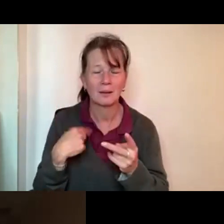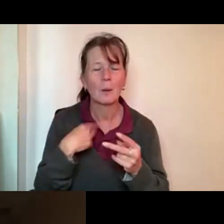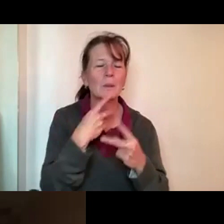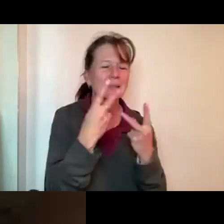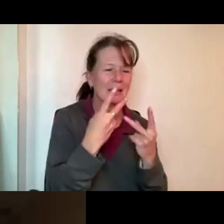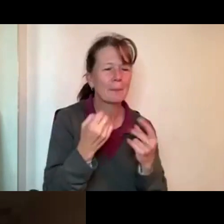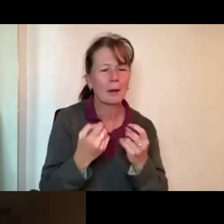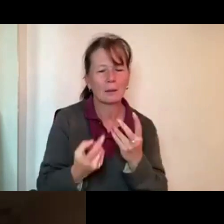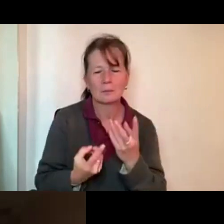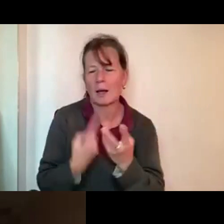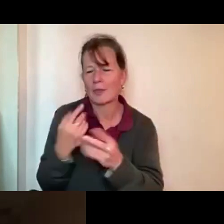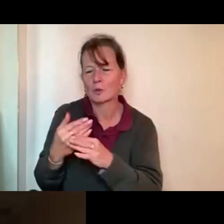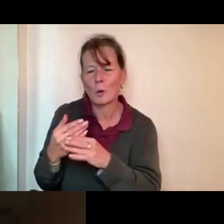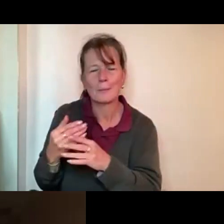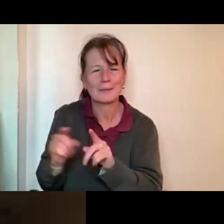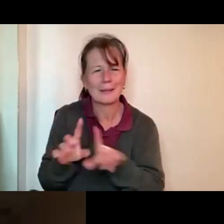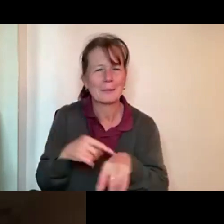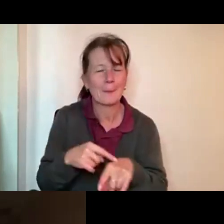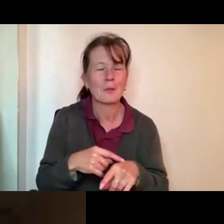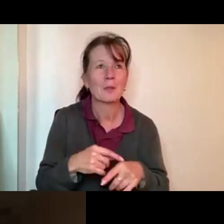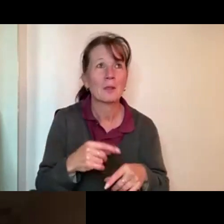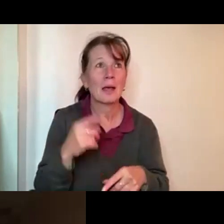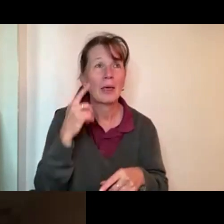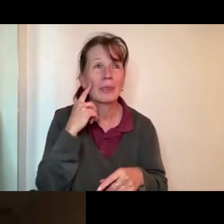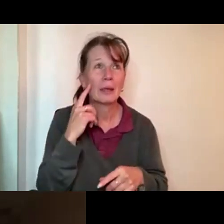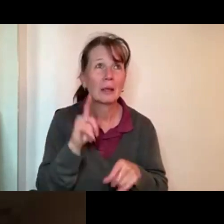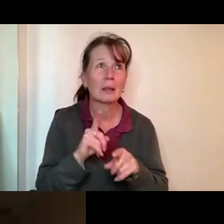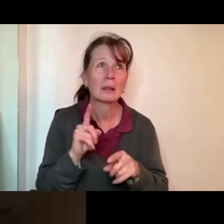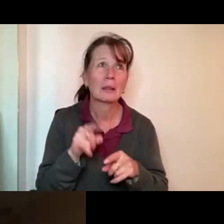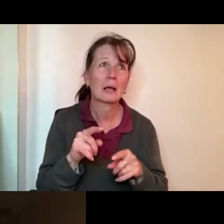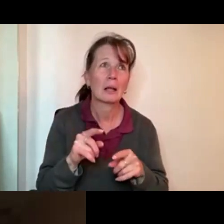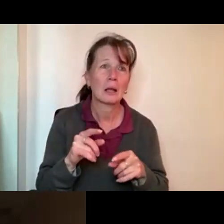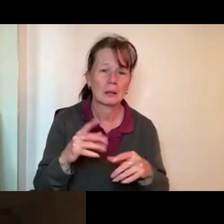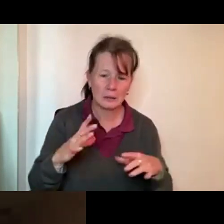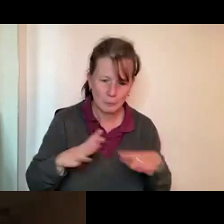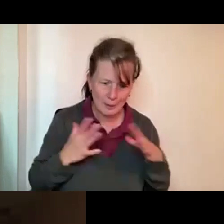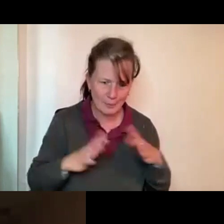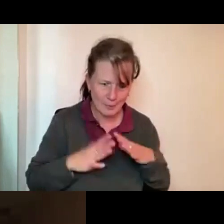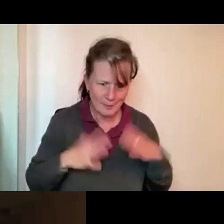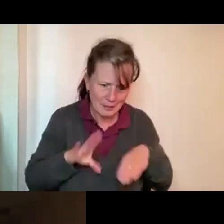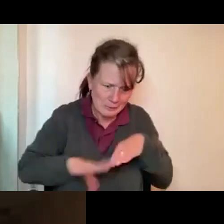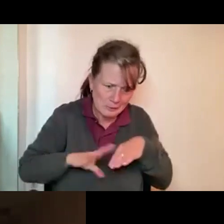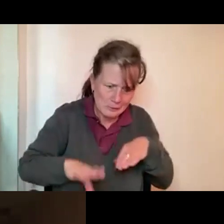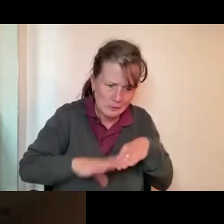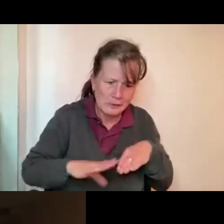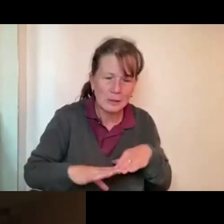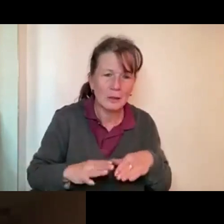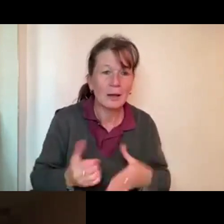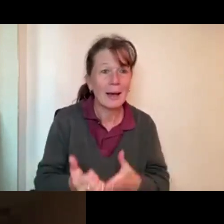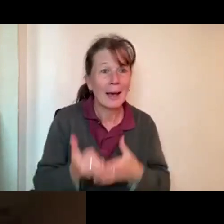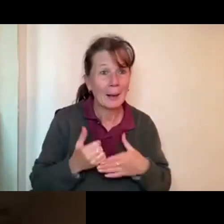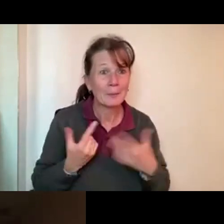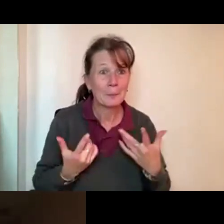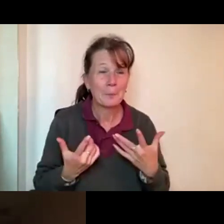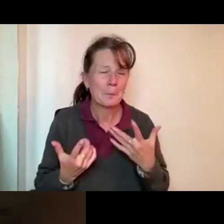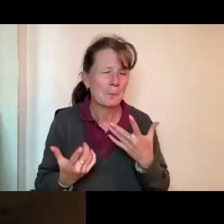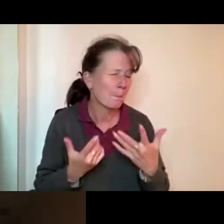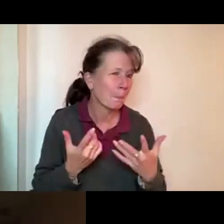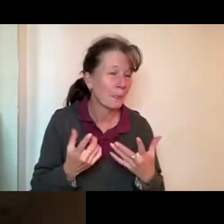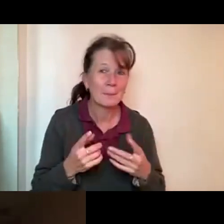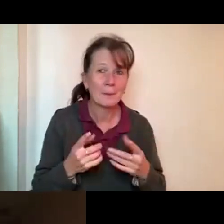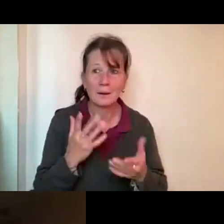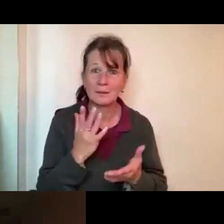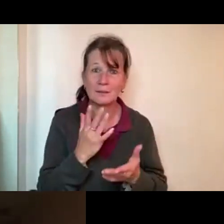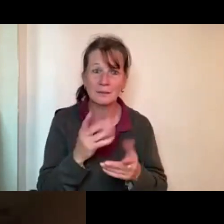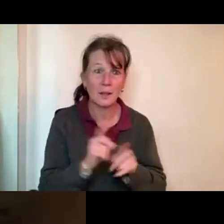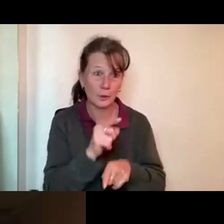And I think because of that, really over-prepared for the shows, which stood me in good stead. But as you say, Ty, it was a very